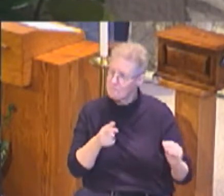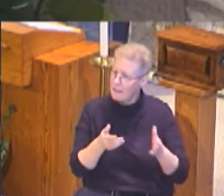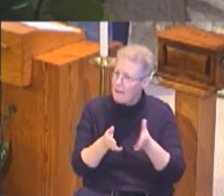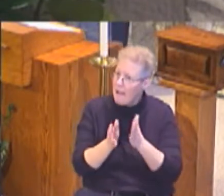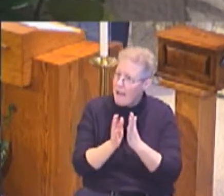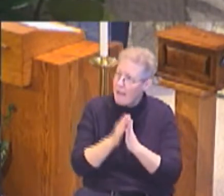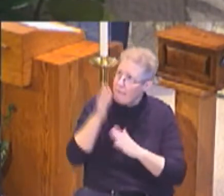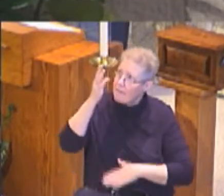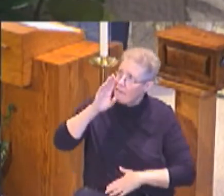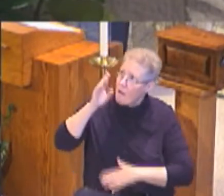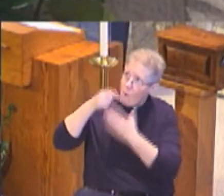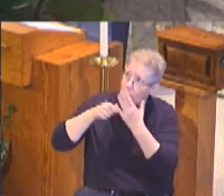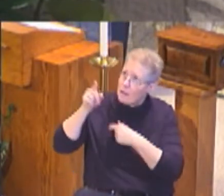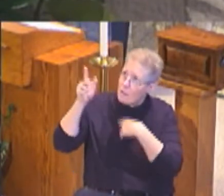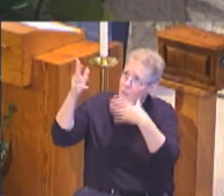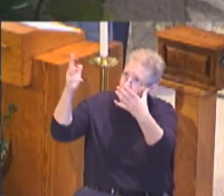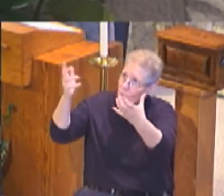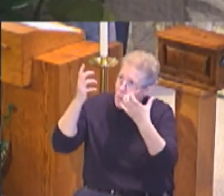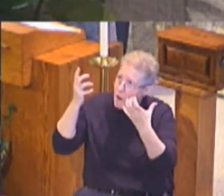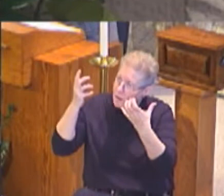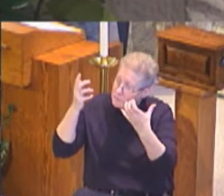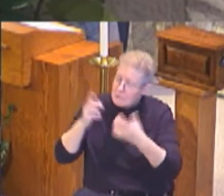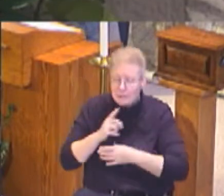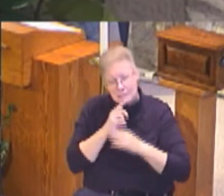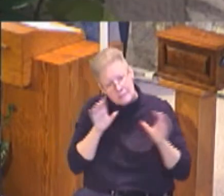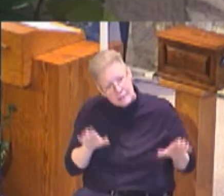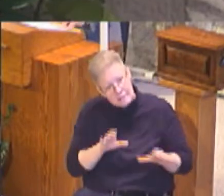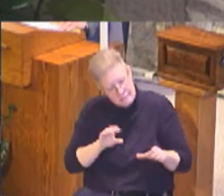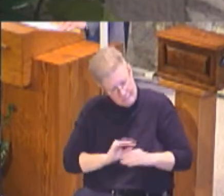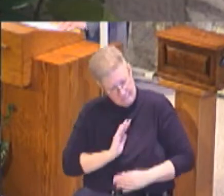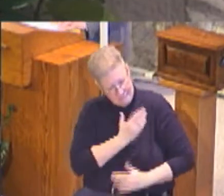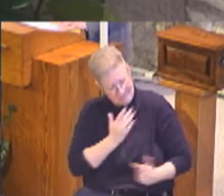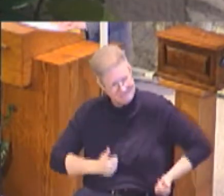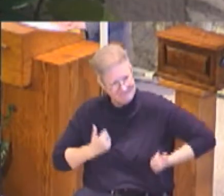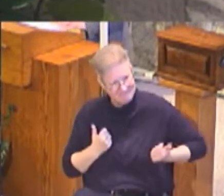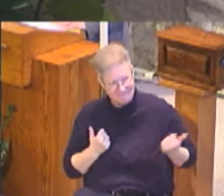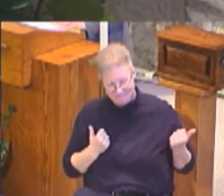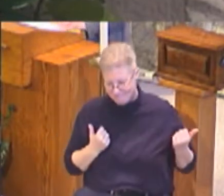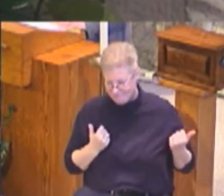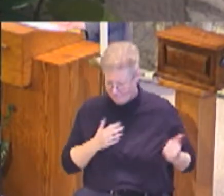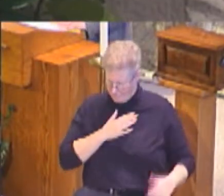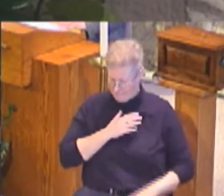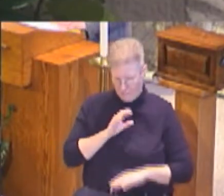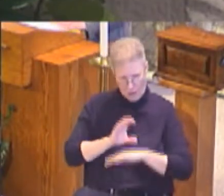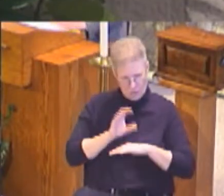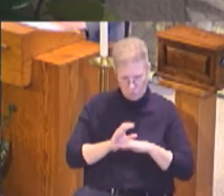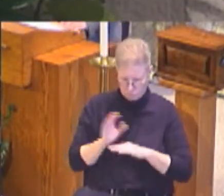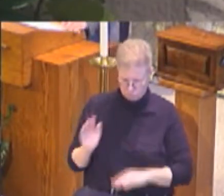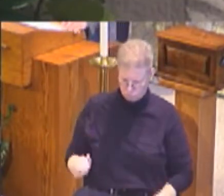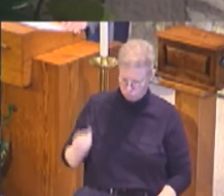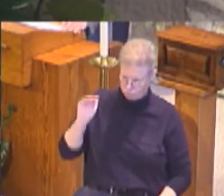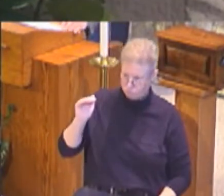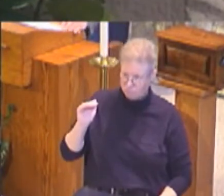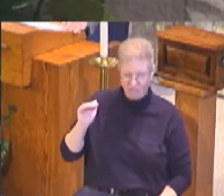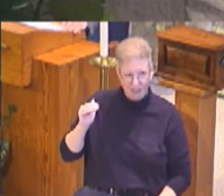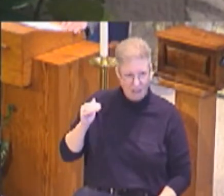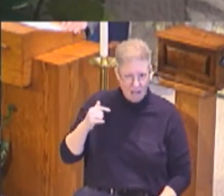life. In my childhood church, I grew up being afraid of God's will.